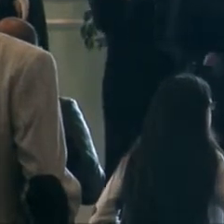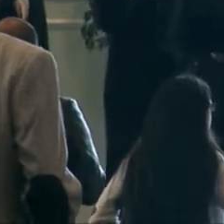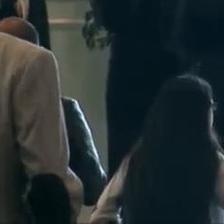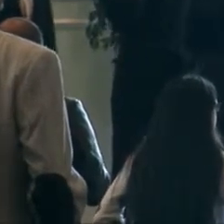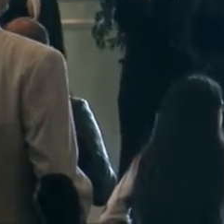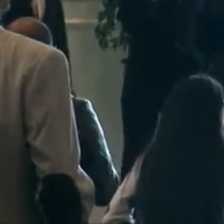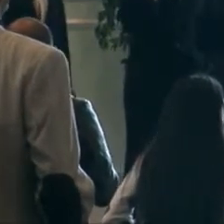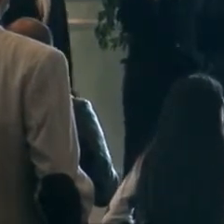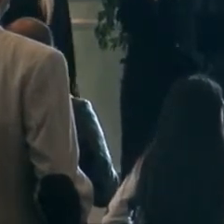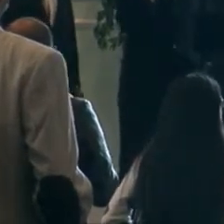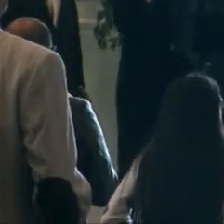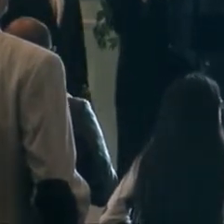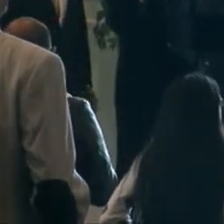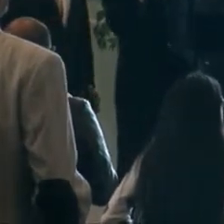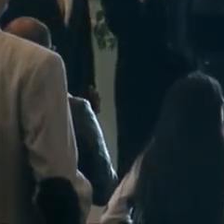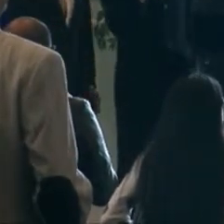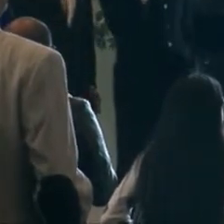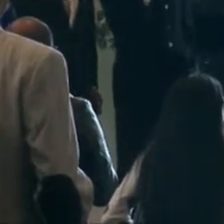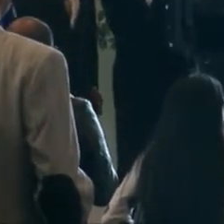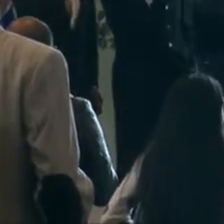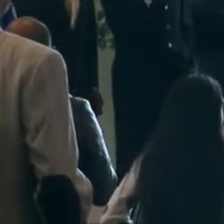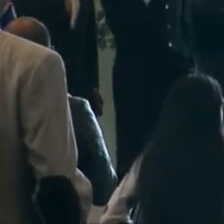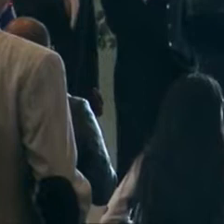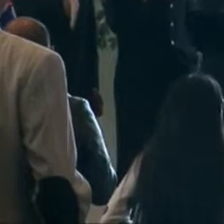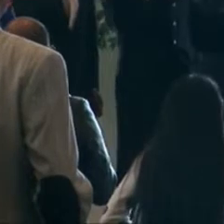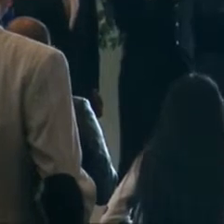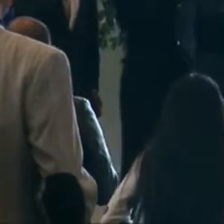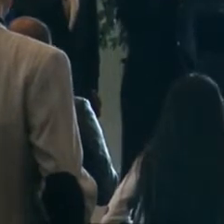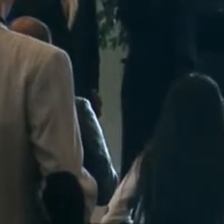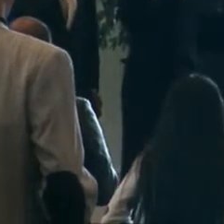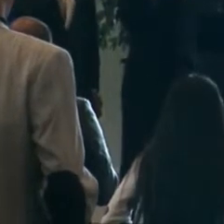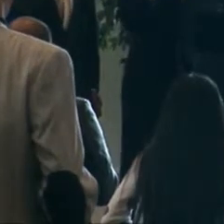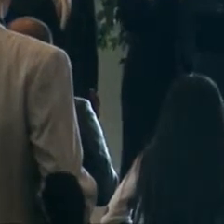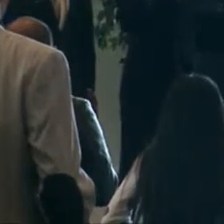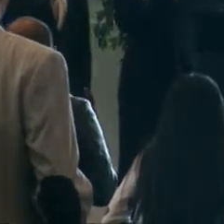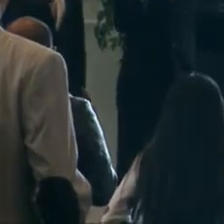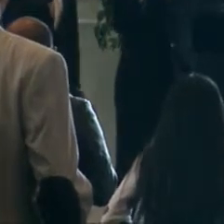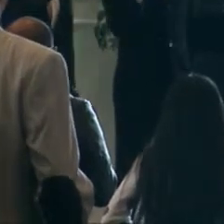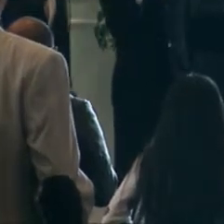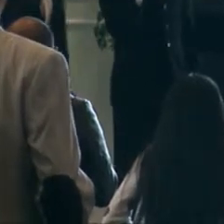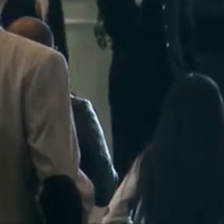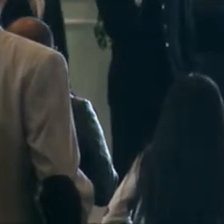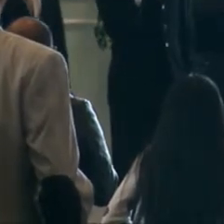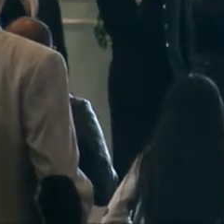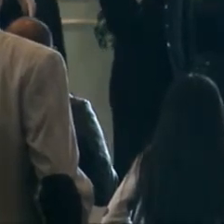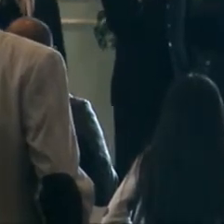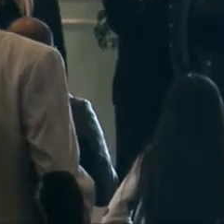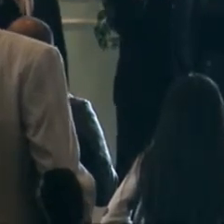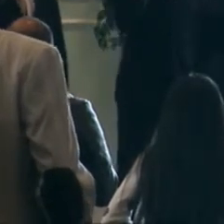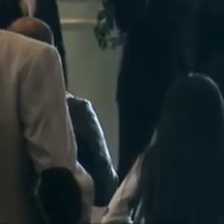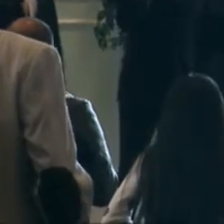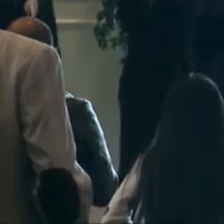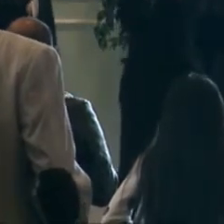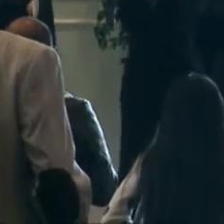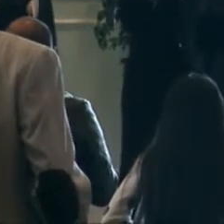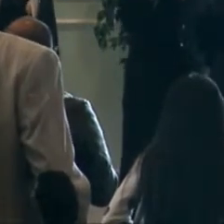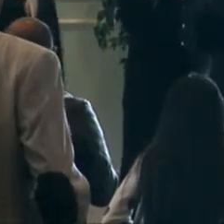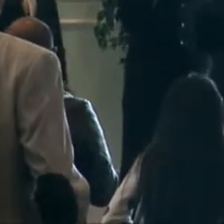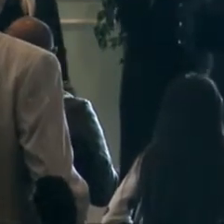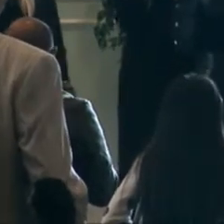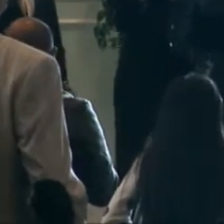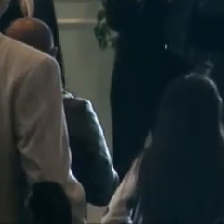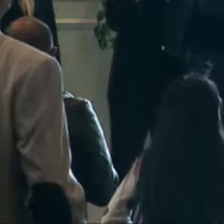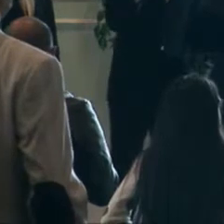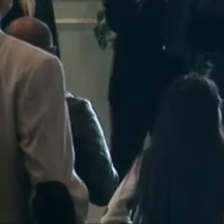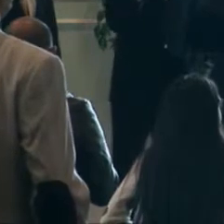end. Jesus, Jesus, how I trust him, how